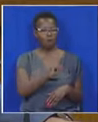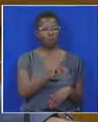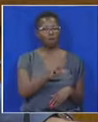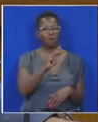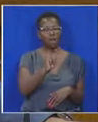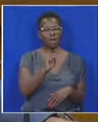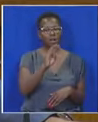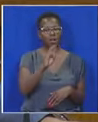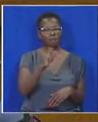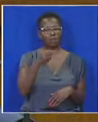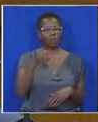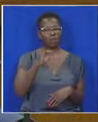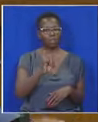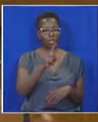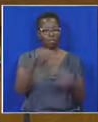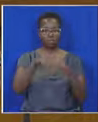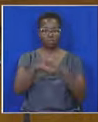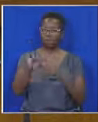he doesn't go to rallies.